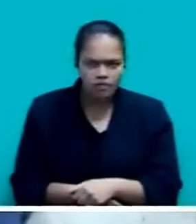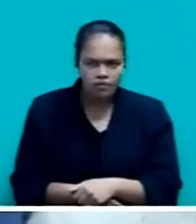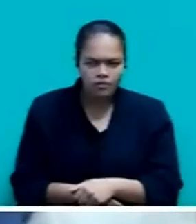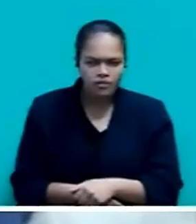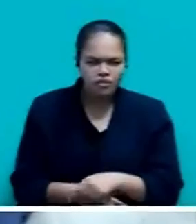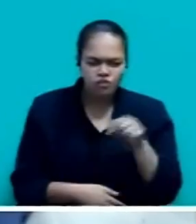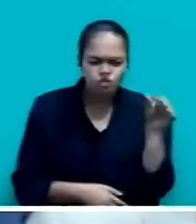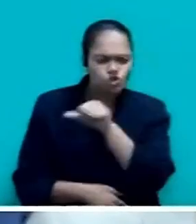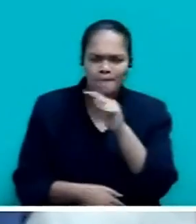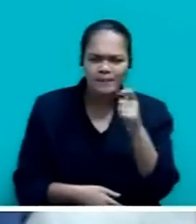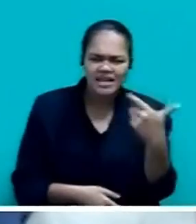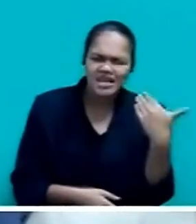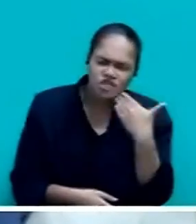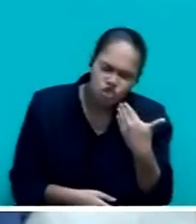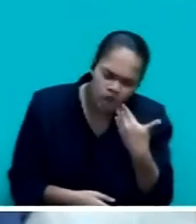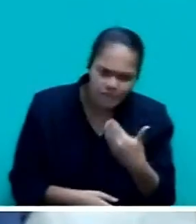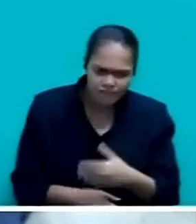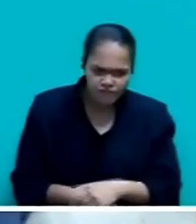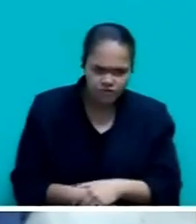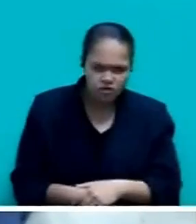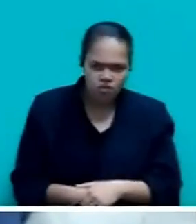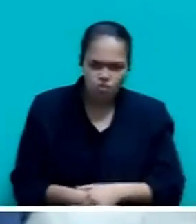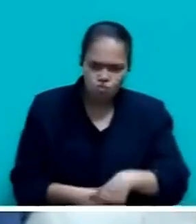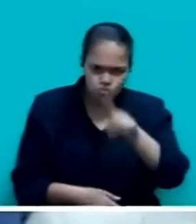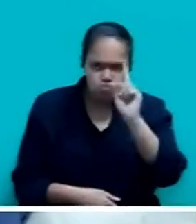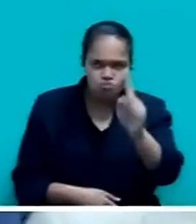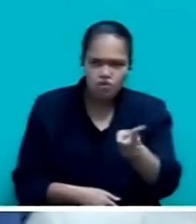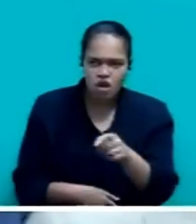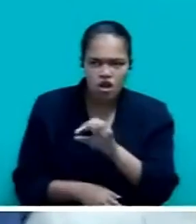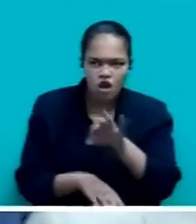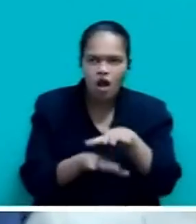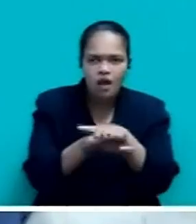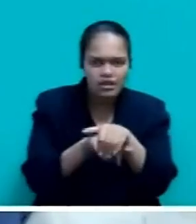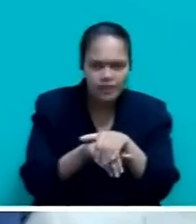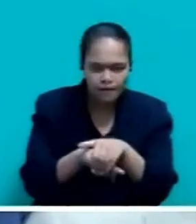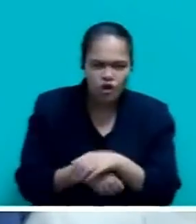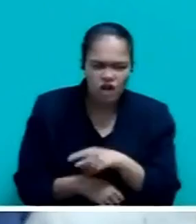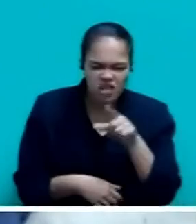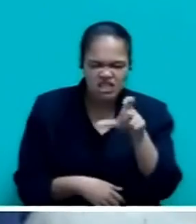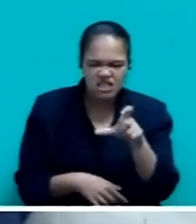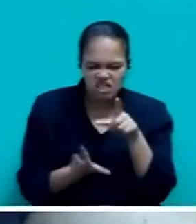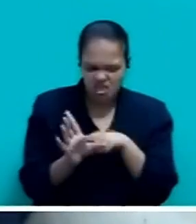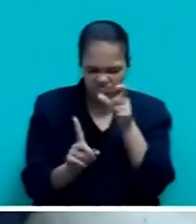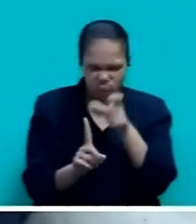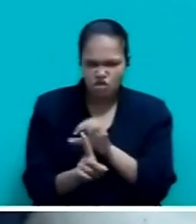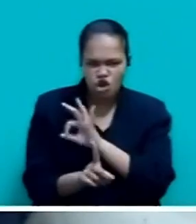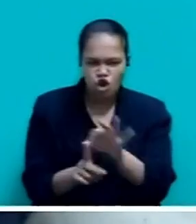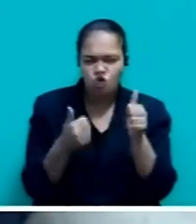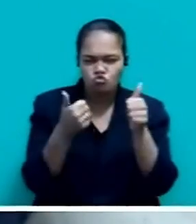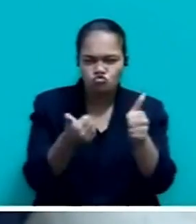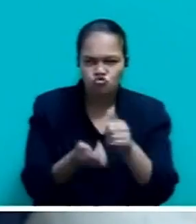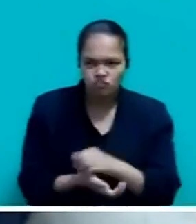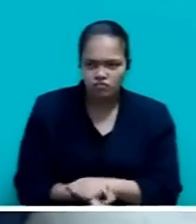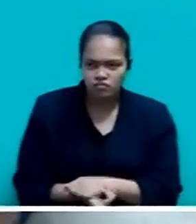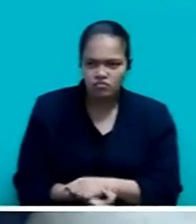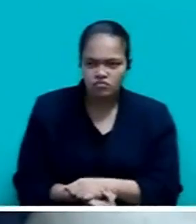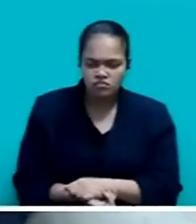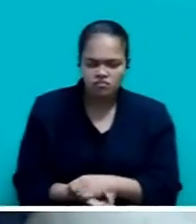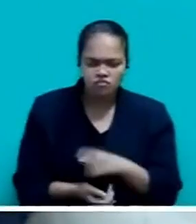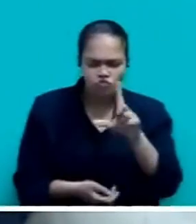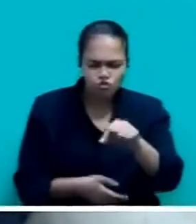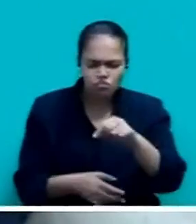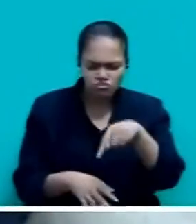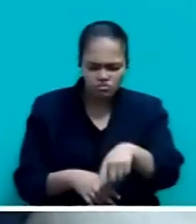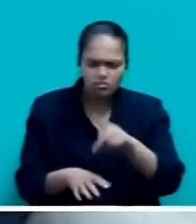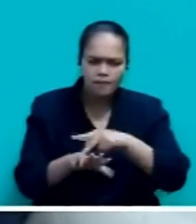ashamed. That is hypocrisy. That is hypocrisy. If you're saying that we should use the due process of Parliament,